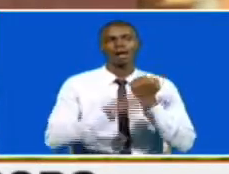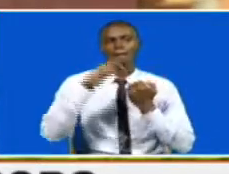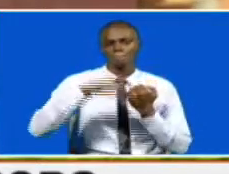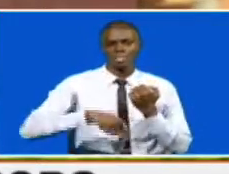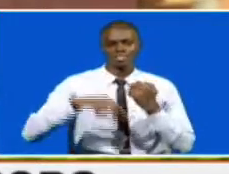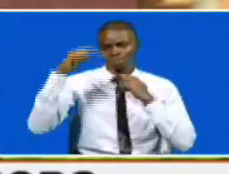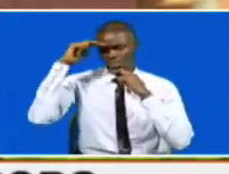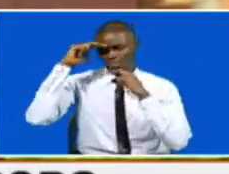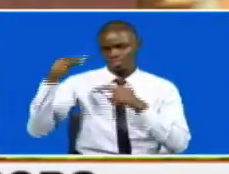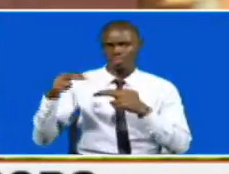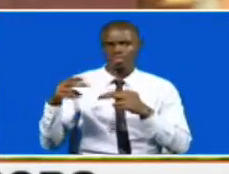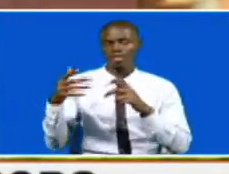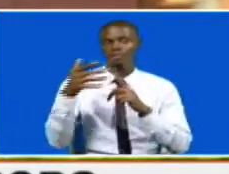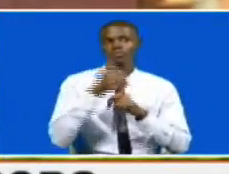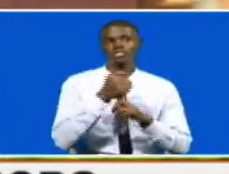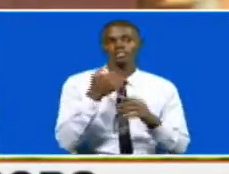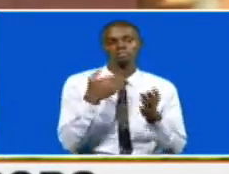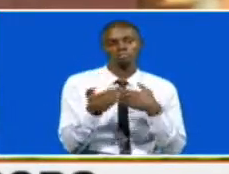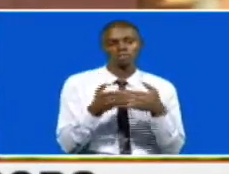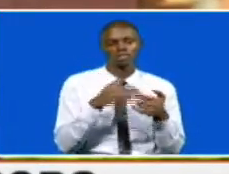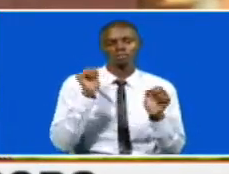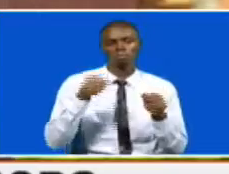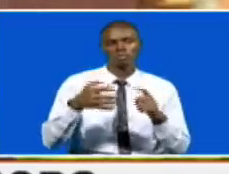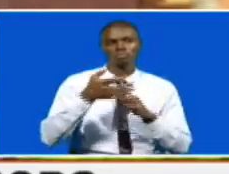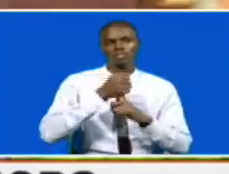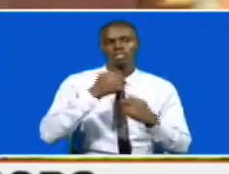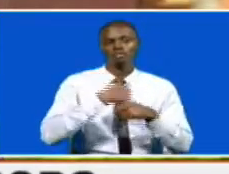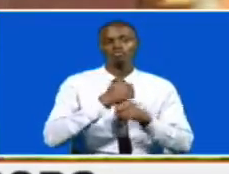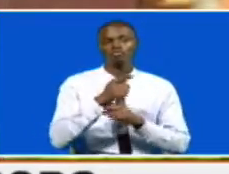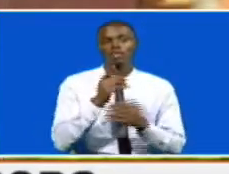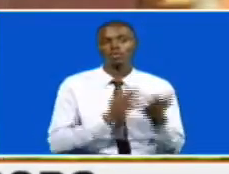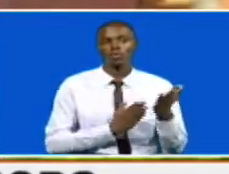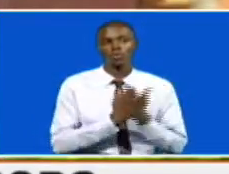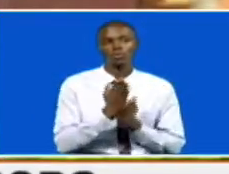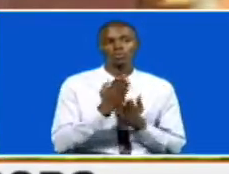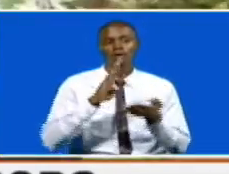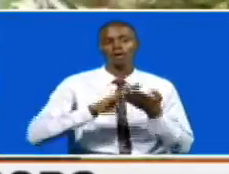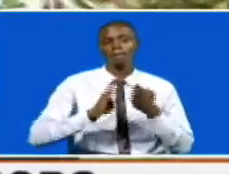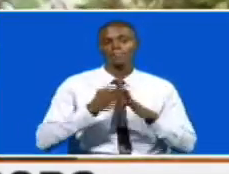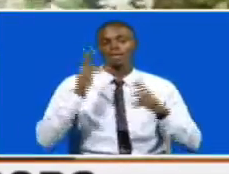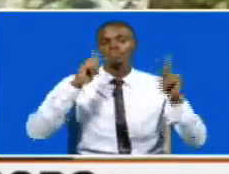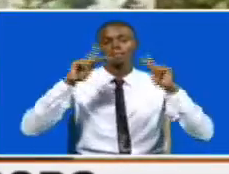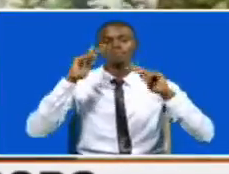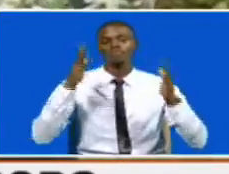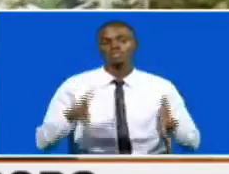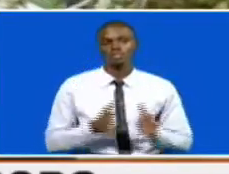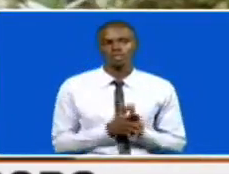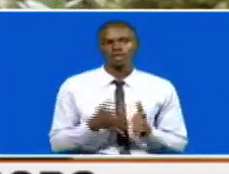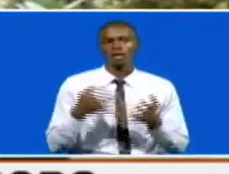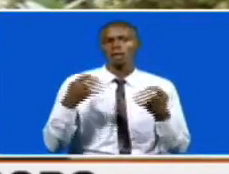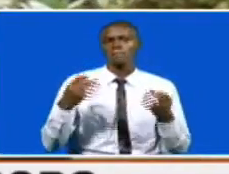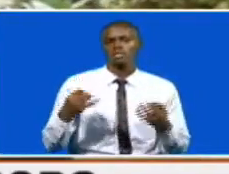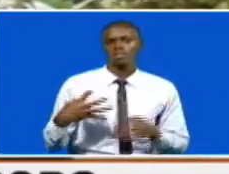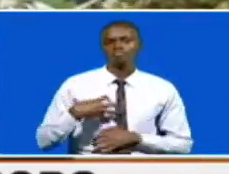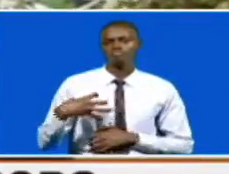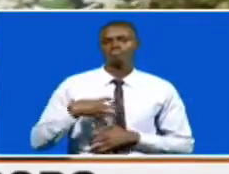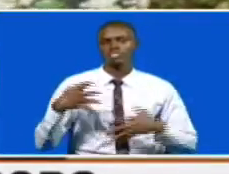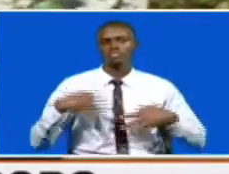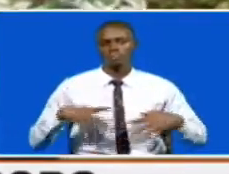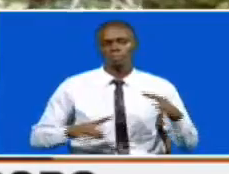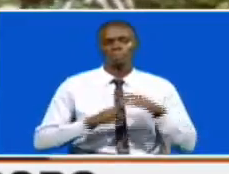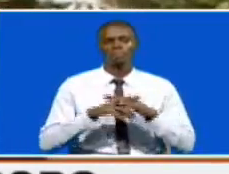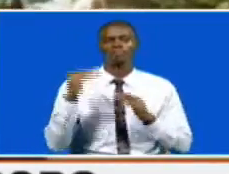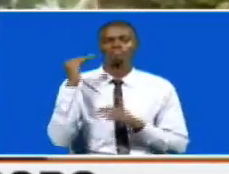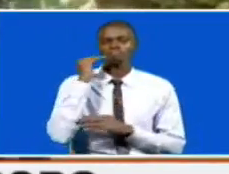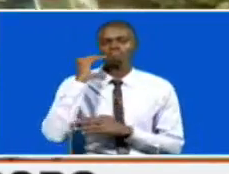go to a secondary to achieve what you can achieve to make you through to become a professor. Among the rich names that ever emerged in